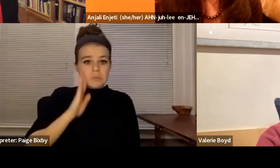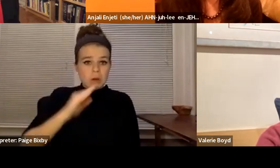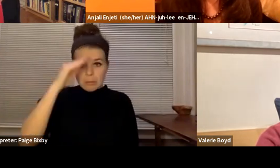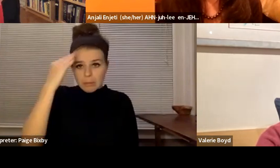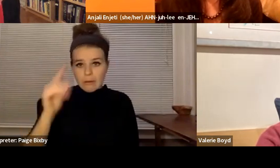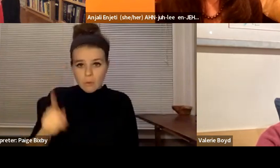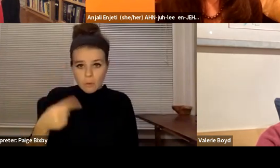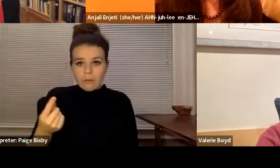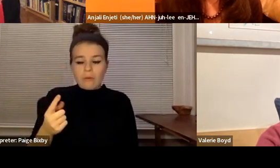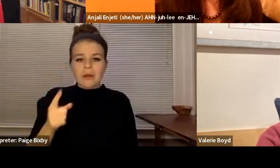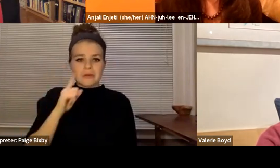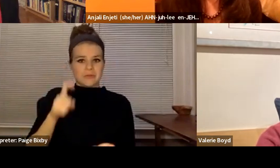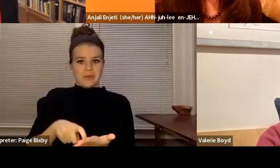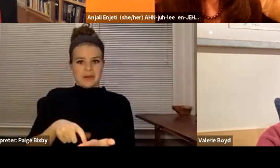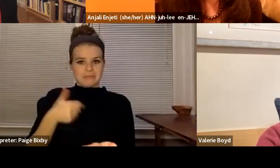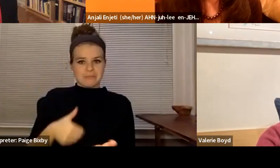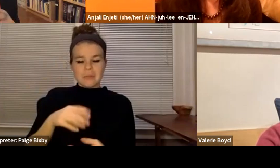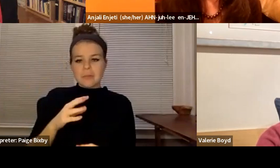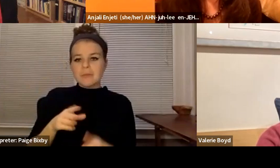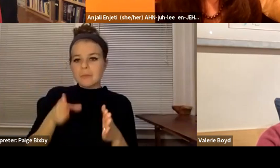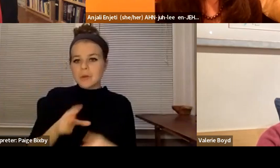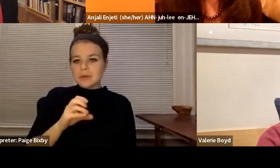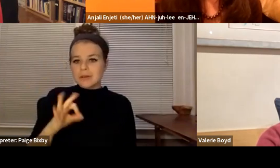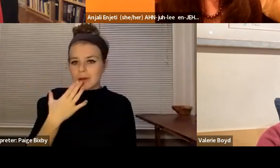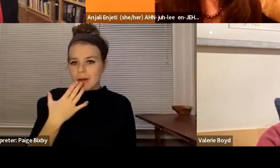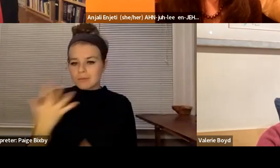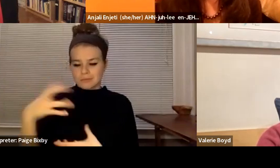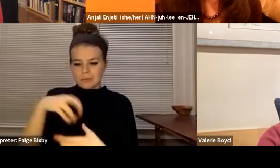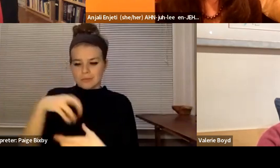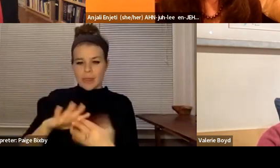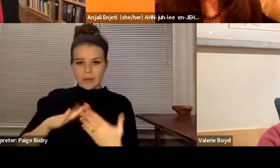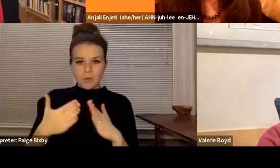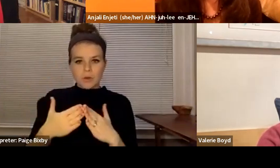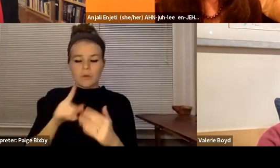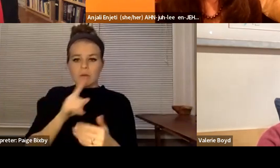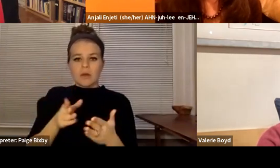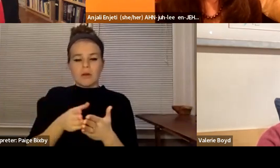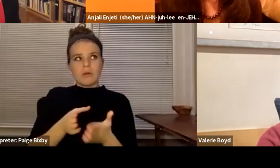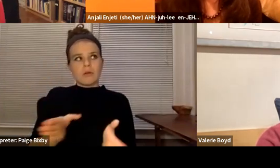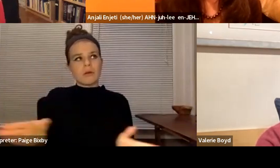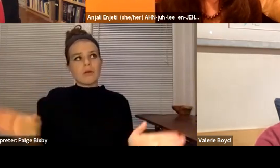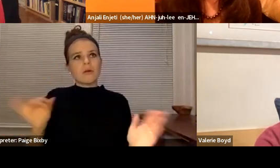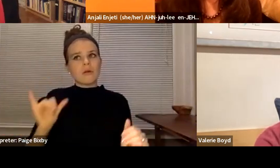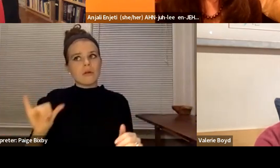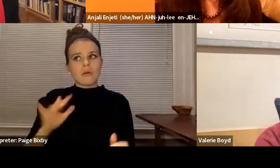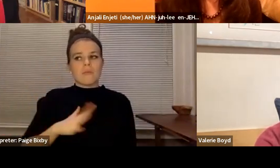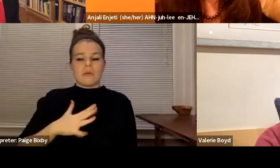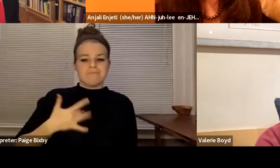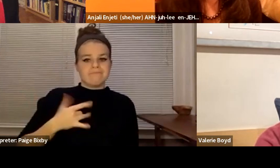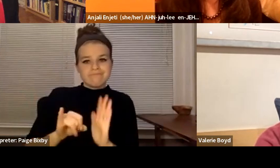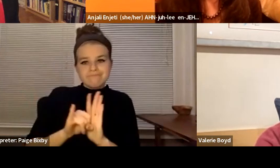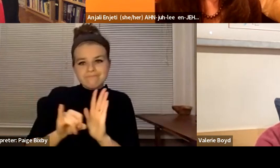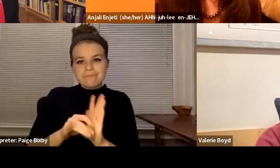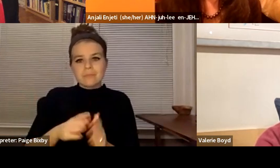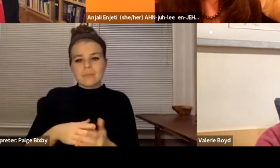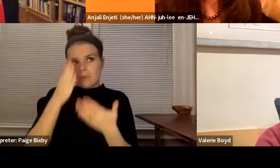And to be recognized as a person of color. And being part of that community widened my world and my sense of identity as a person